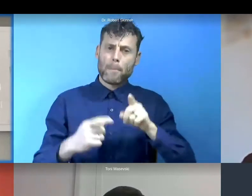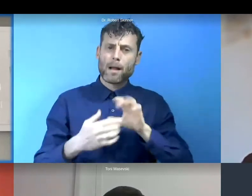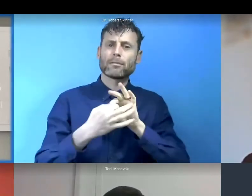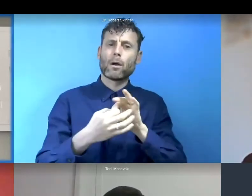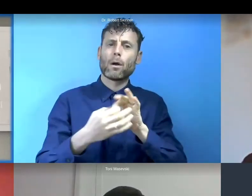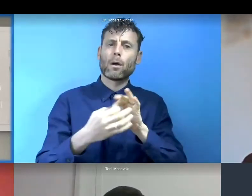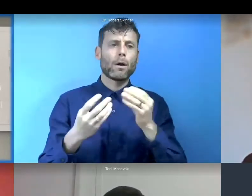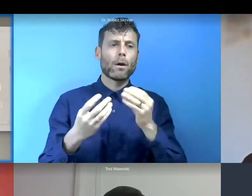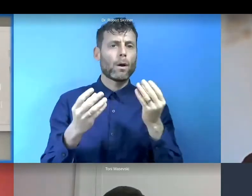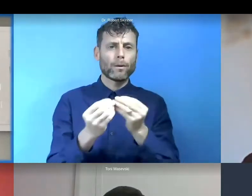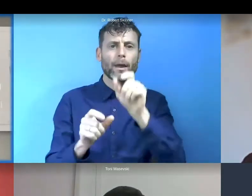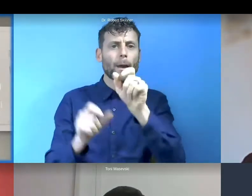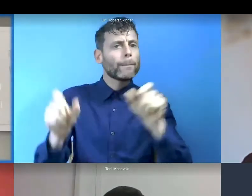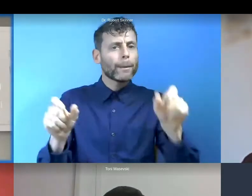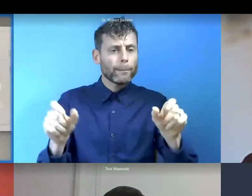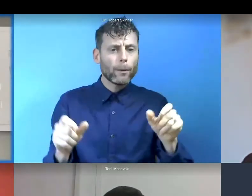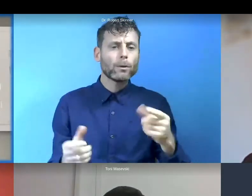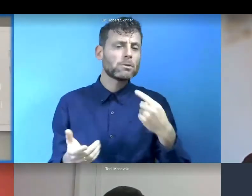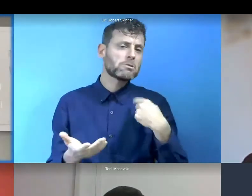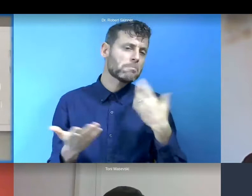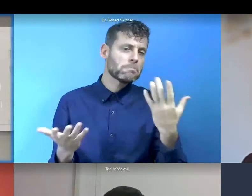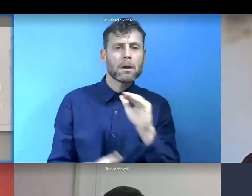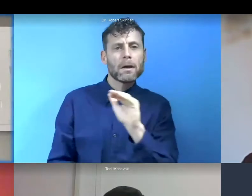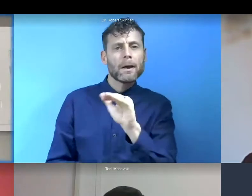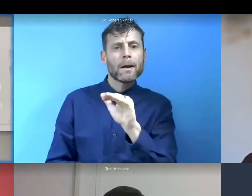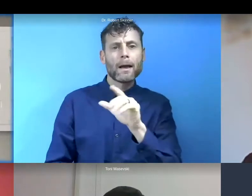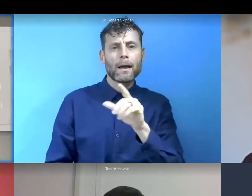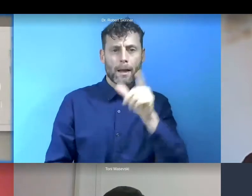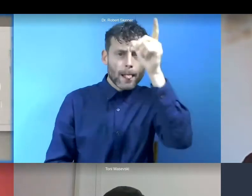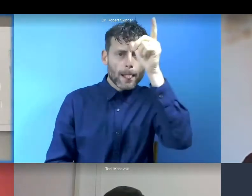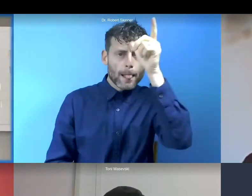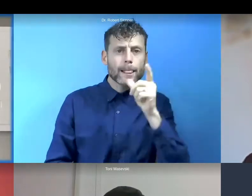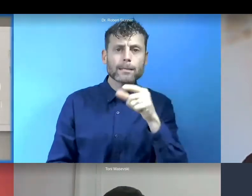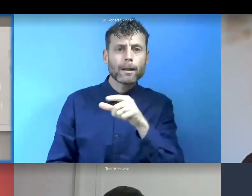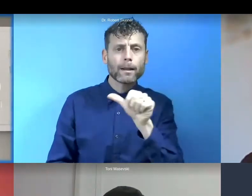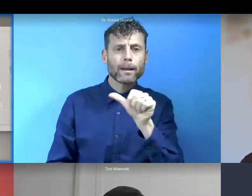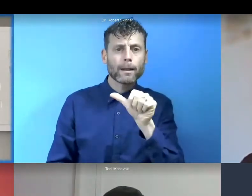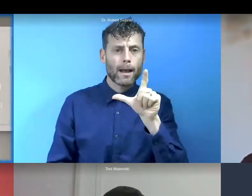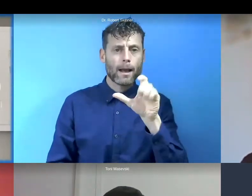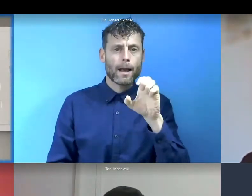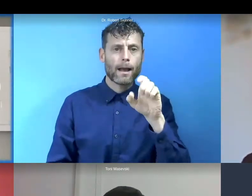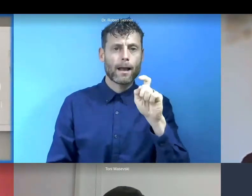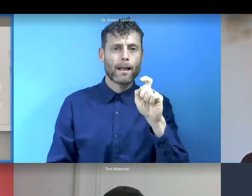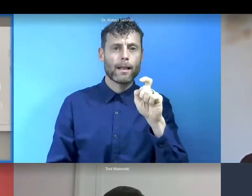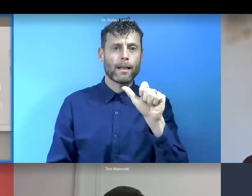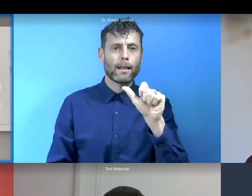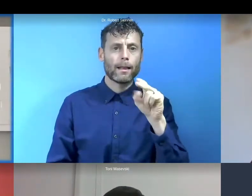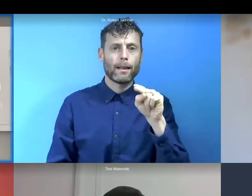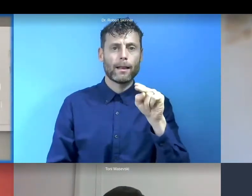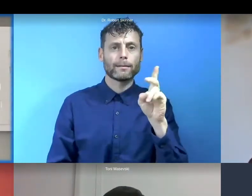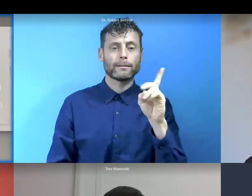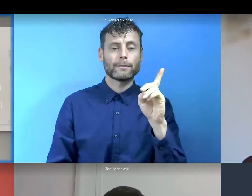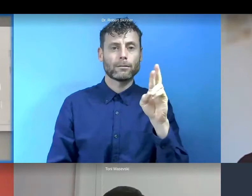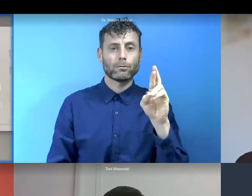to Alexandra from the city of Lisbon. And Alexandra, what means engaging